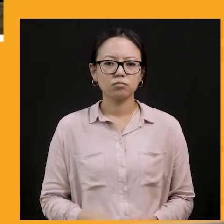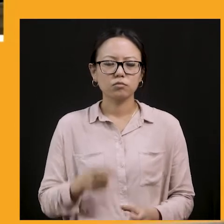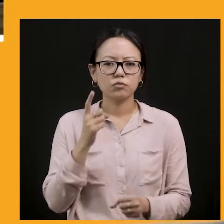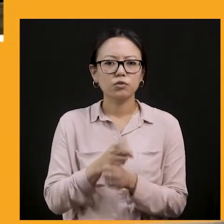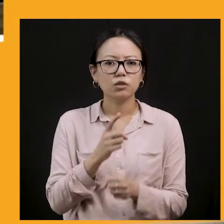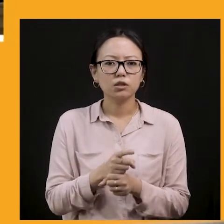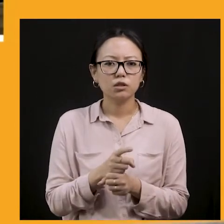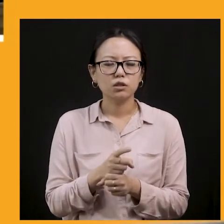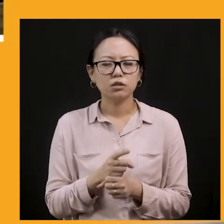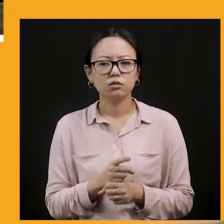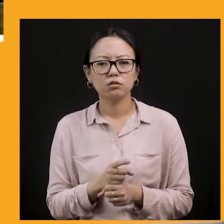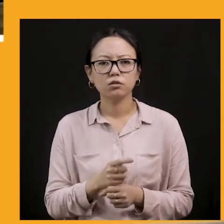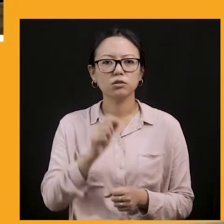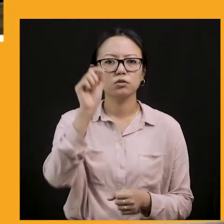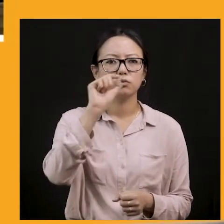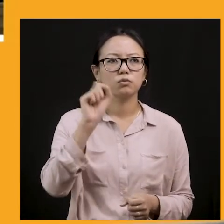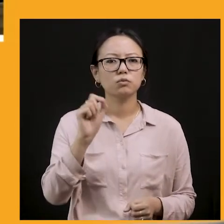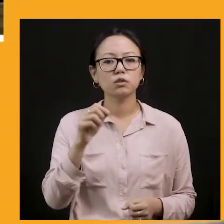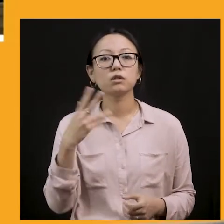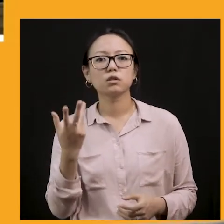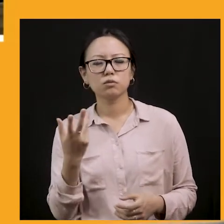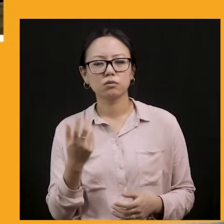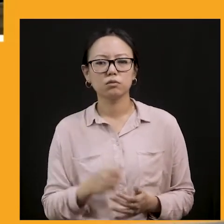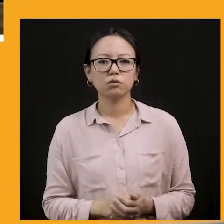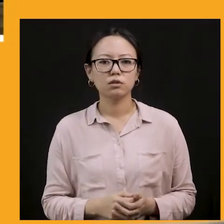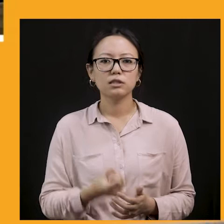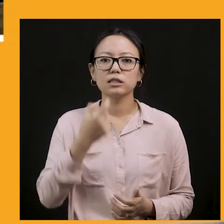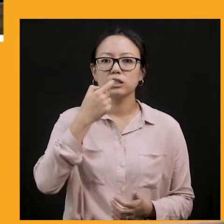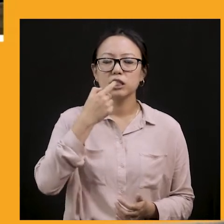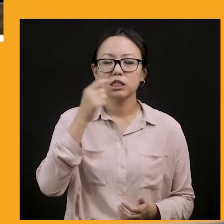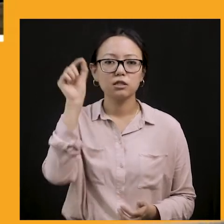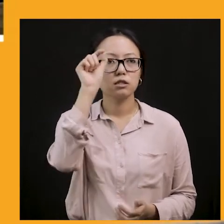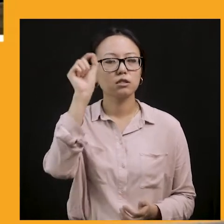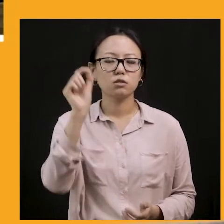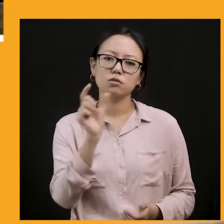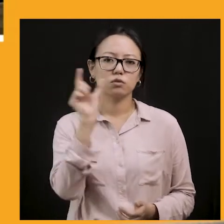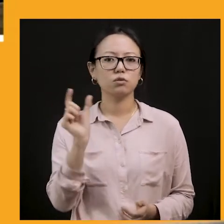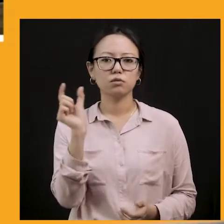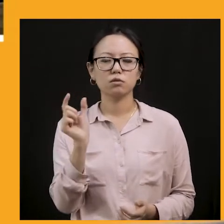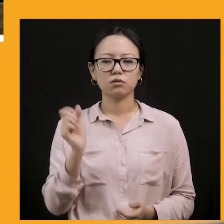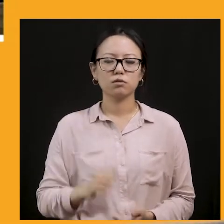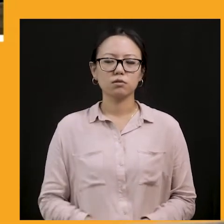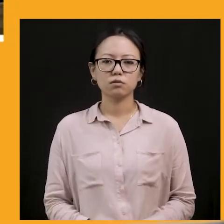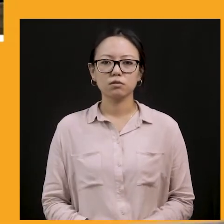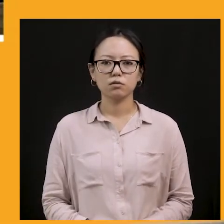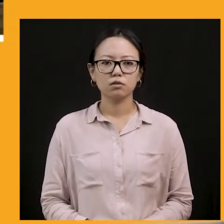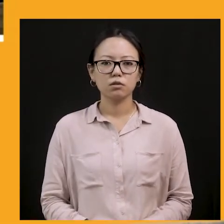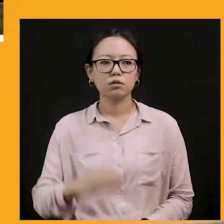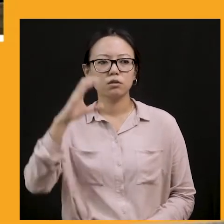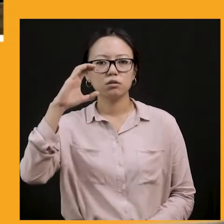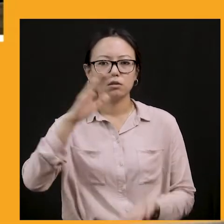pen, pencil. No, the teacher writes with chalk, okay? Chalk,